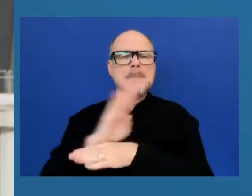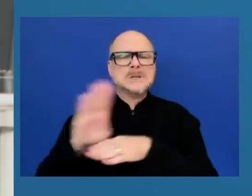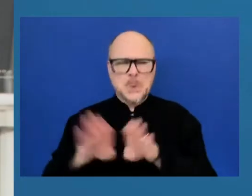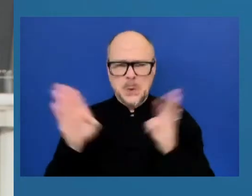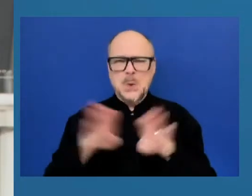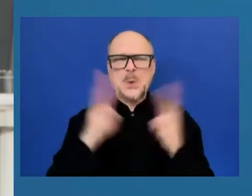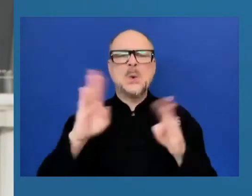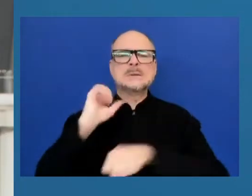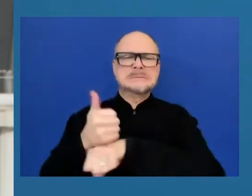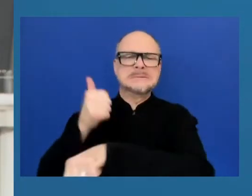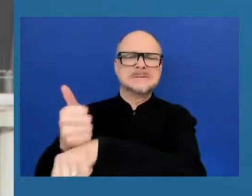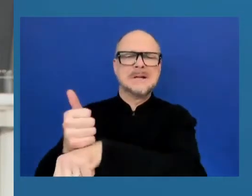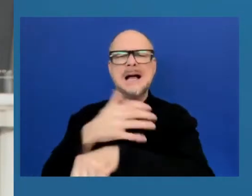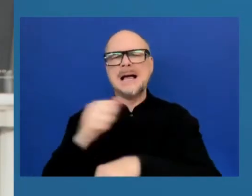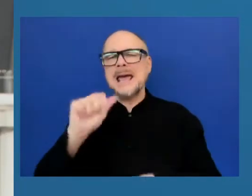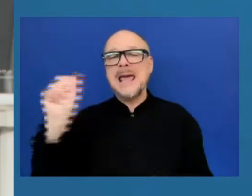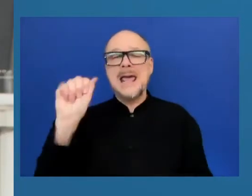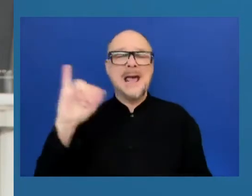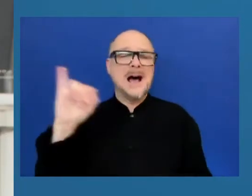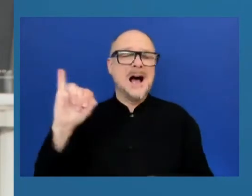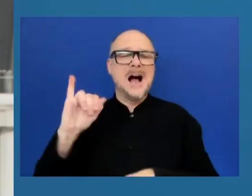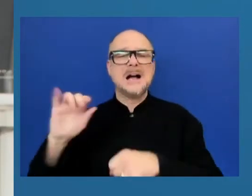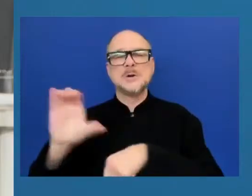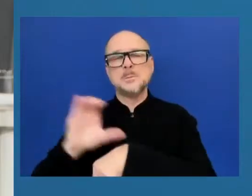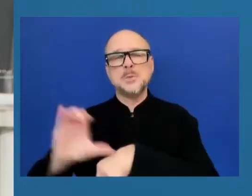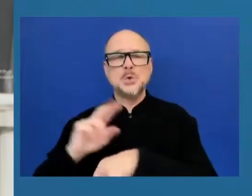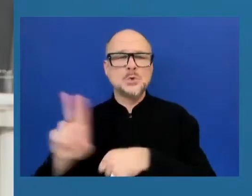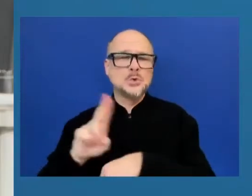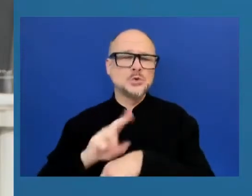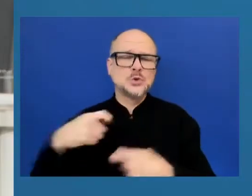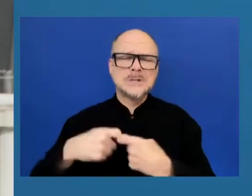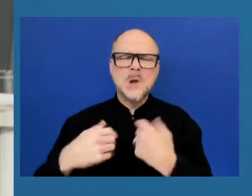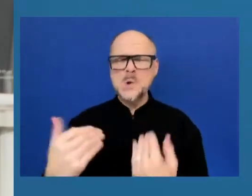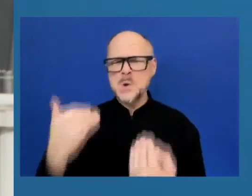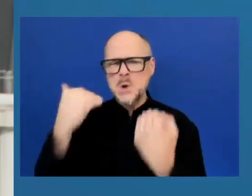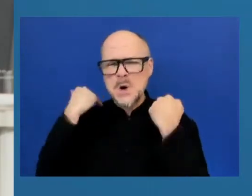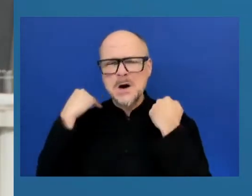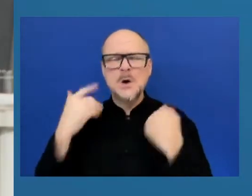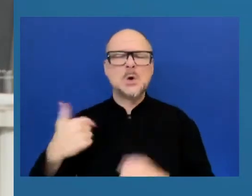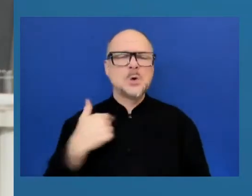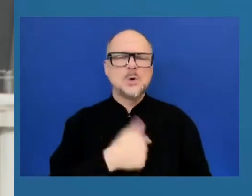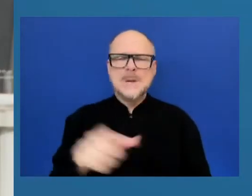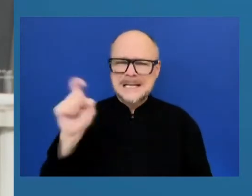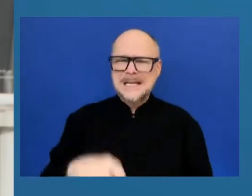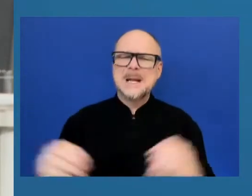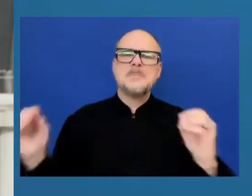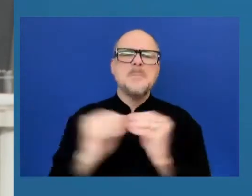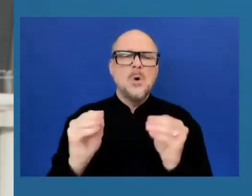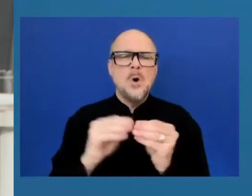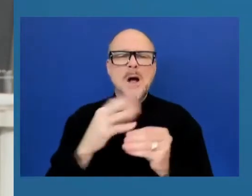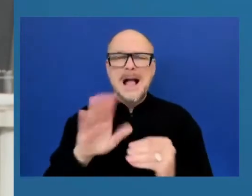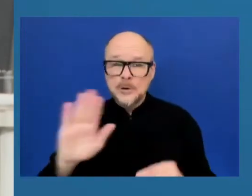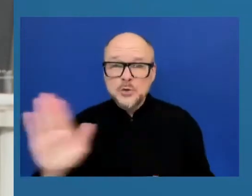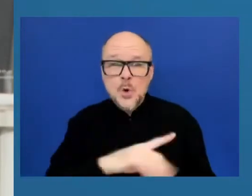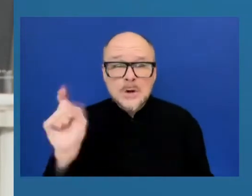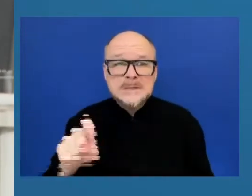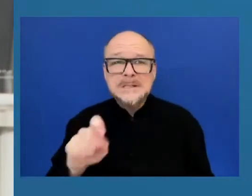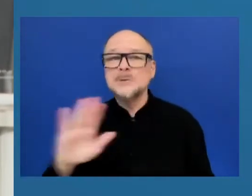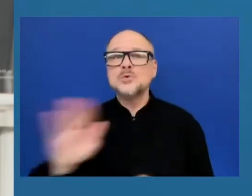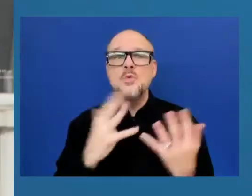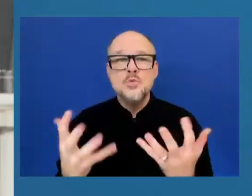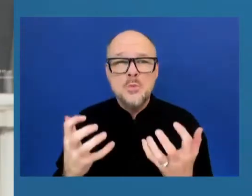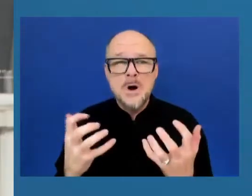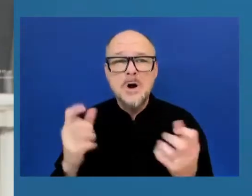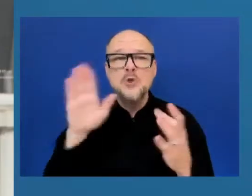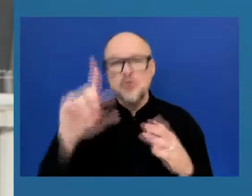This historical announcement is not just challenging, but the need and the want and the vision that you have for building it here in the state